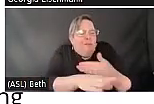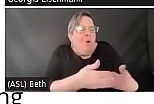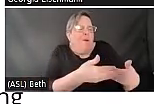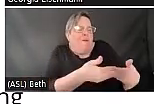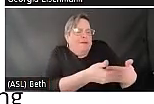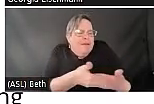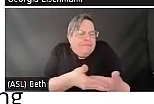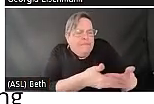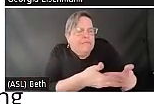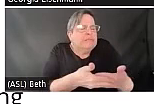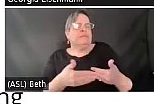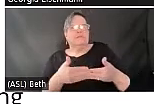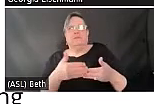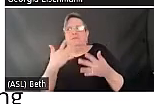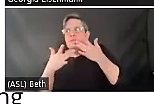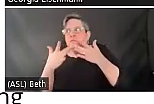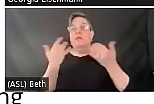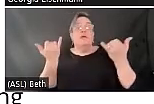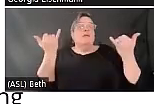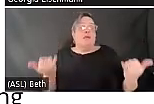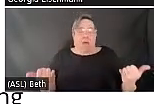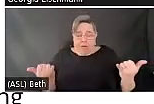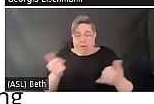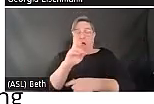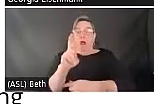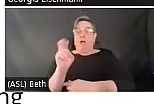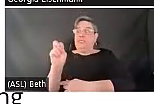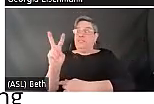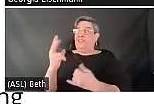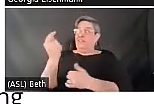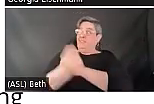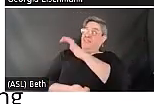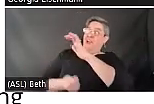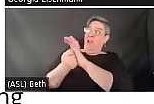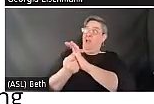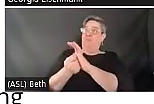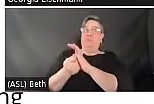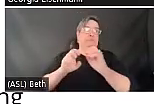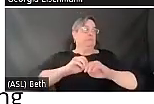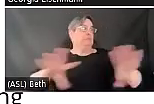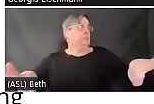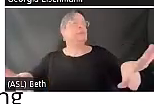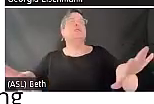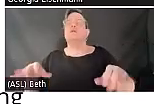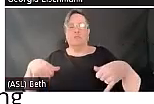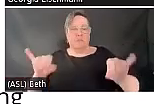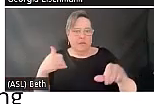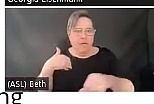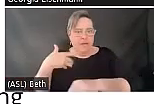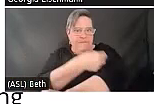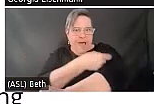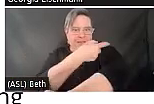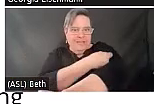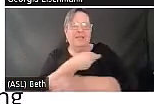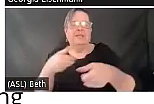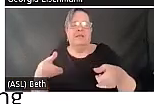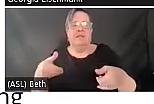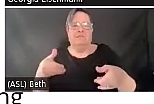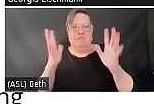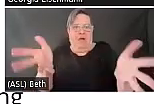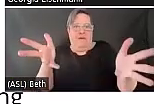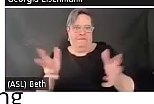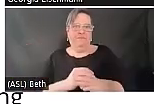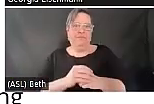of this vaccine available. The RSV season is continuing. We may have peaked, but it is continuing for several more months. And we're really hoping that